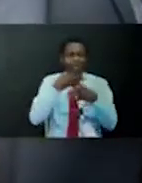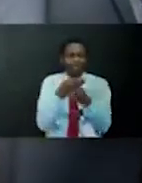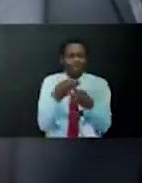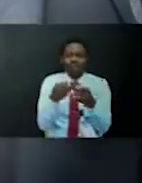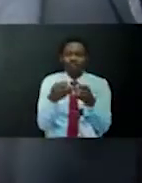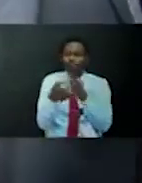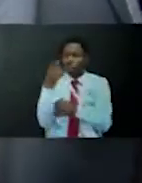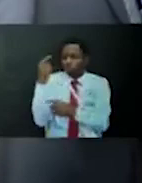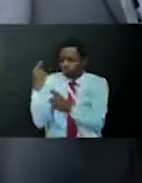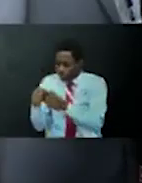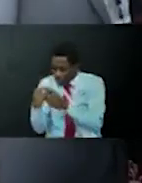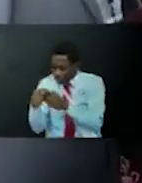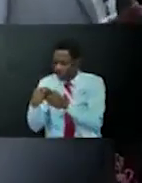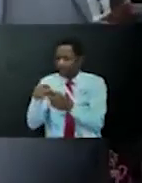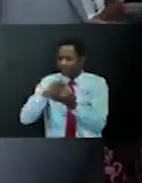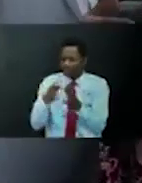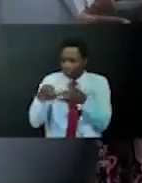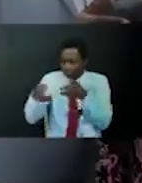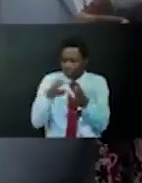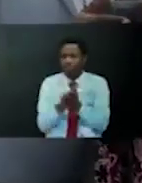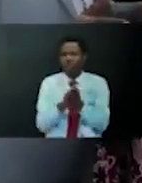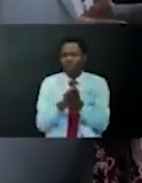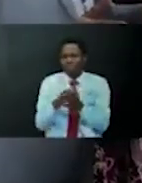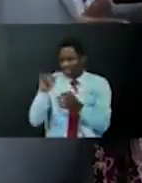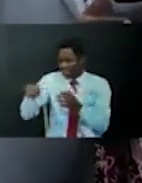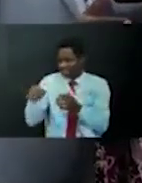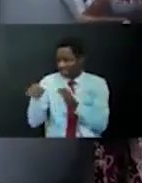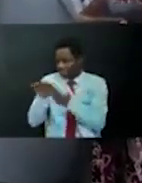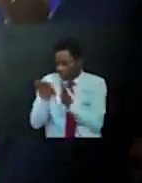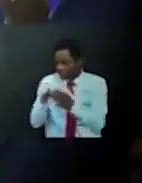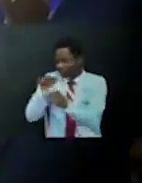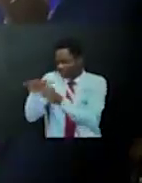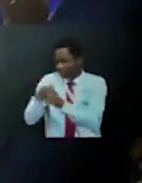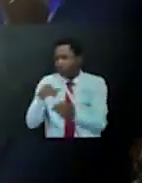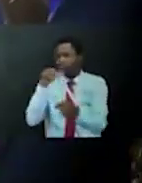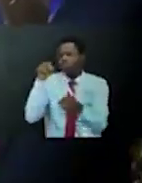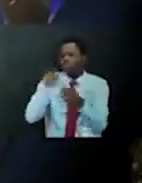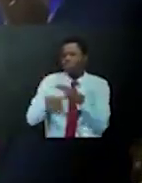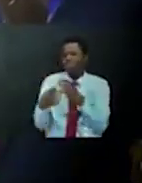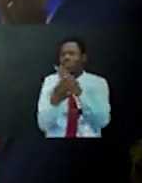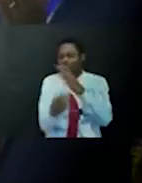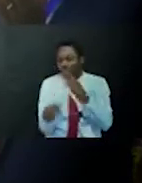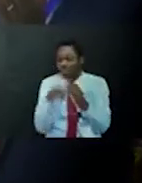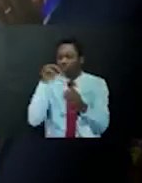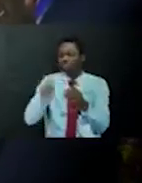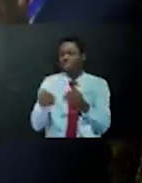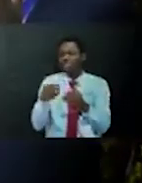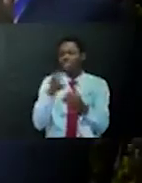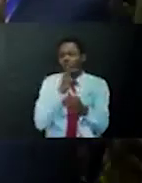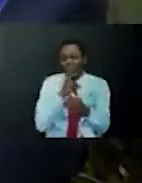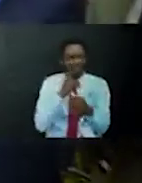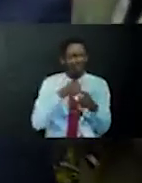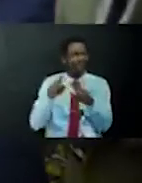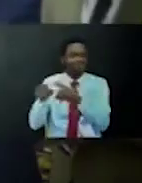rule. Let us make it our riches enough. We don't need anointing oil. We don't need waters. We don't need anything.